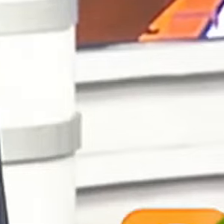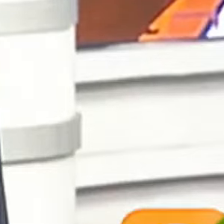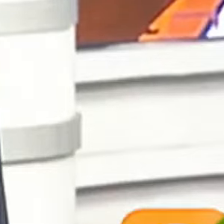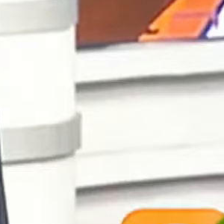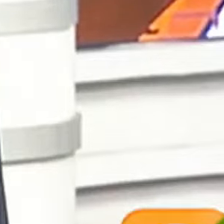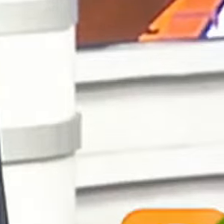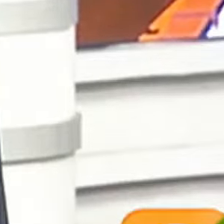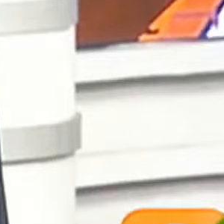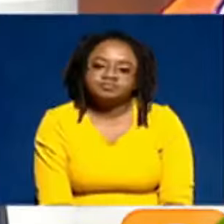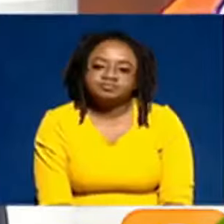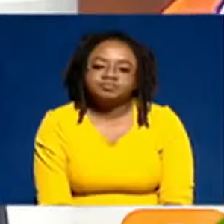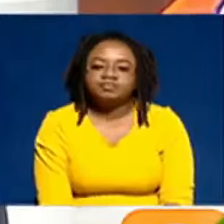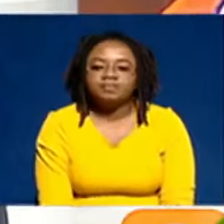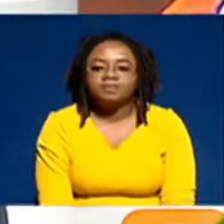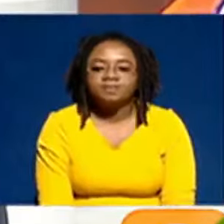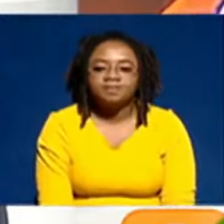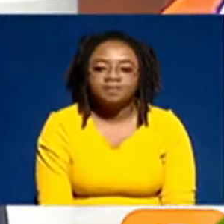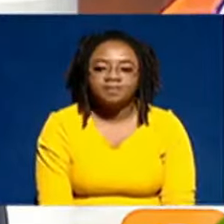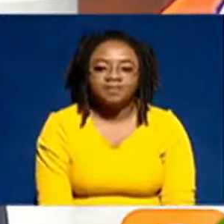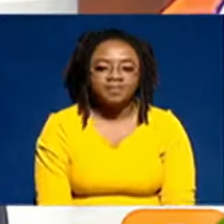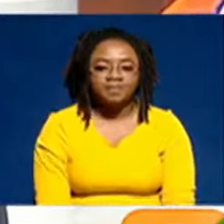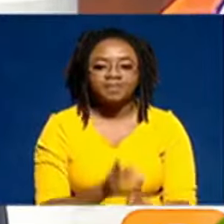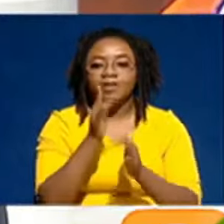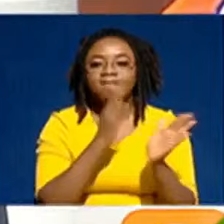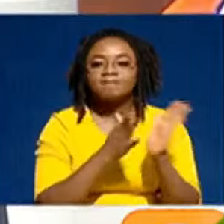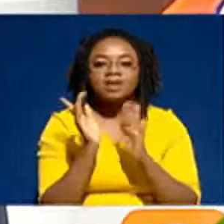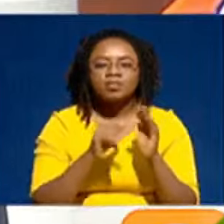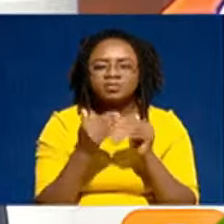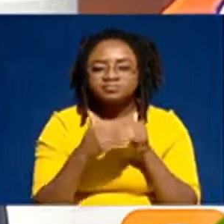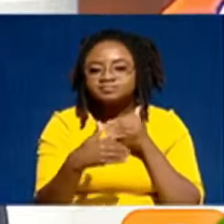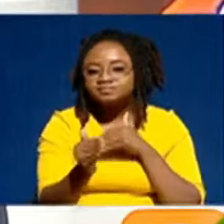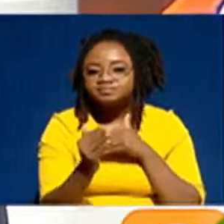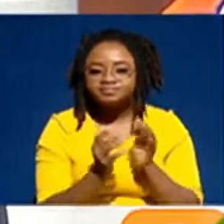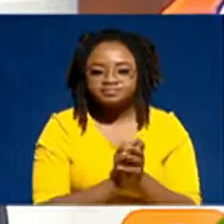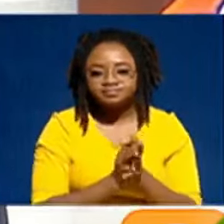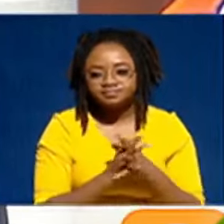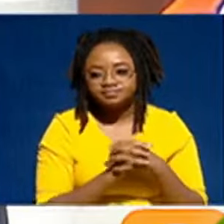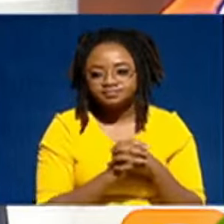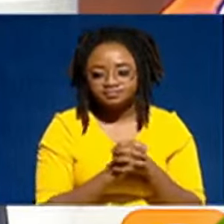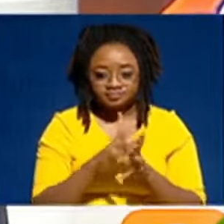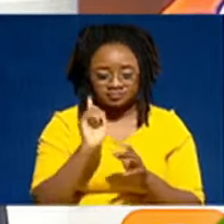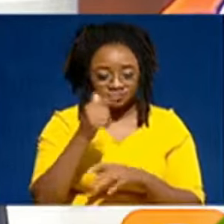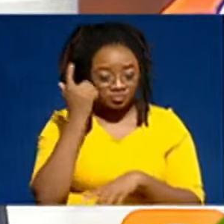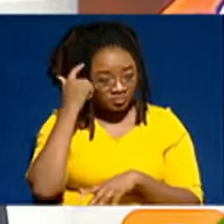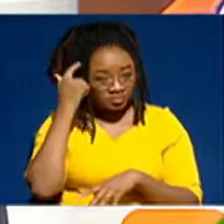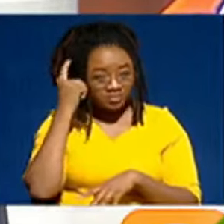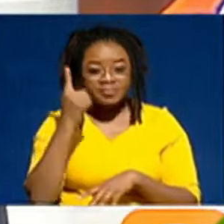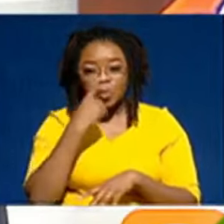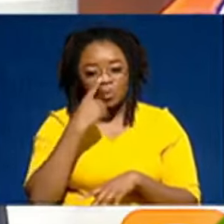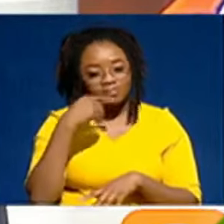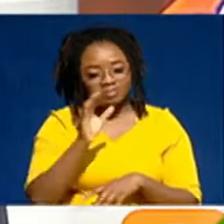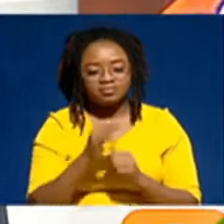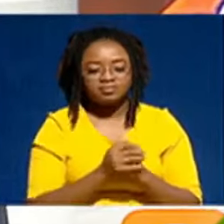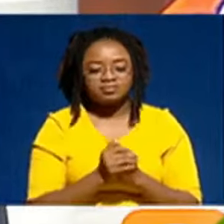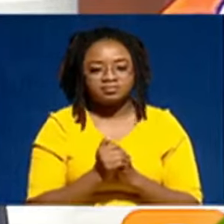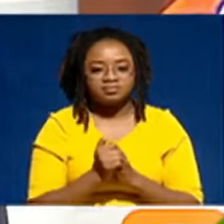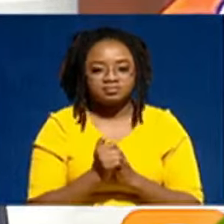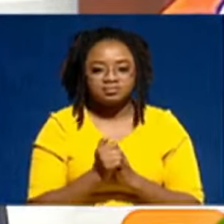I grew up in, and we called it the green city in the sun? Home. Remember? Yeah, home. Florence, I think,